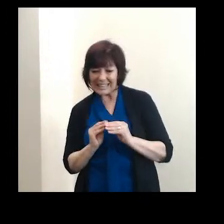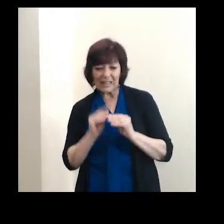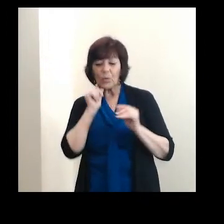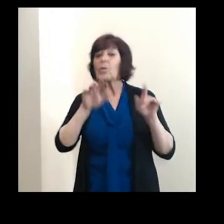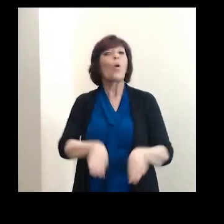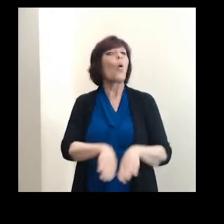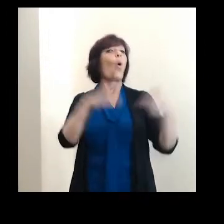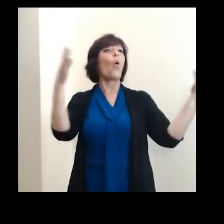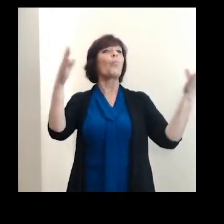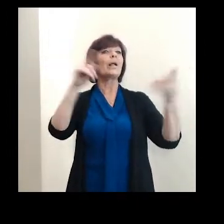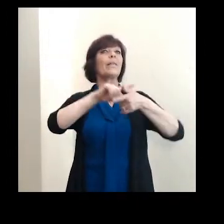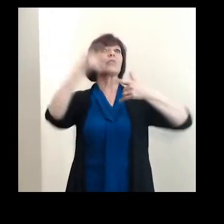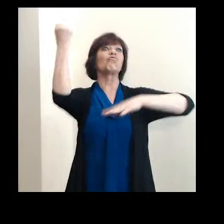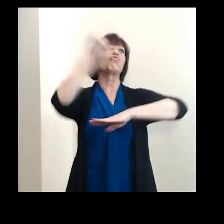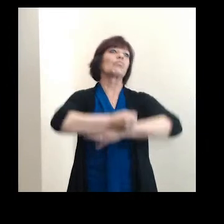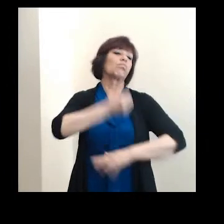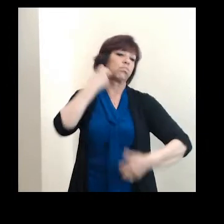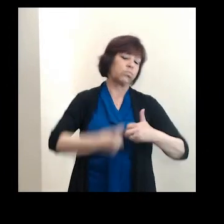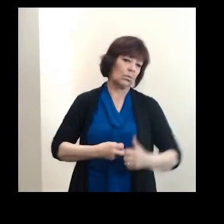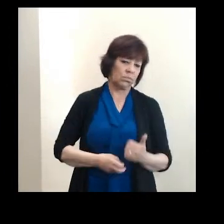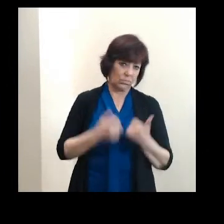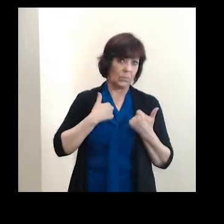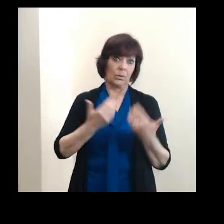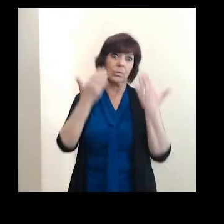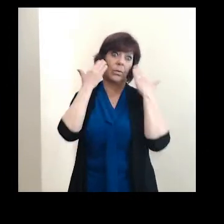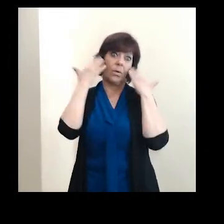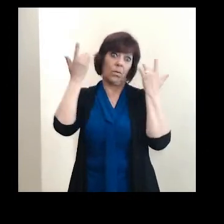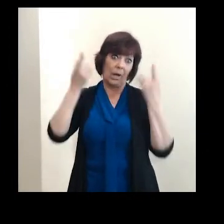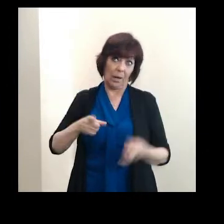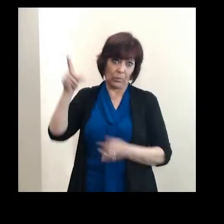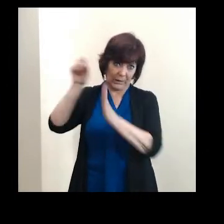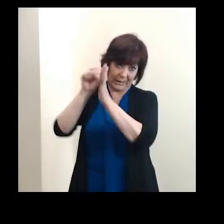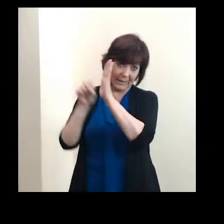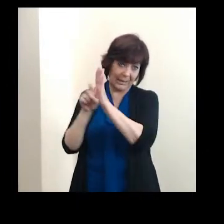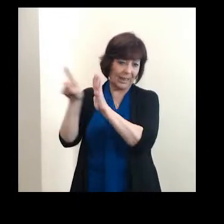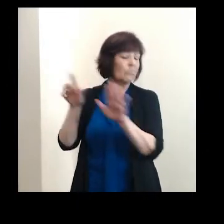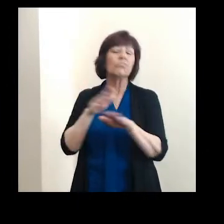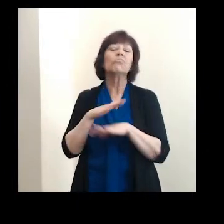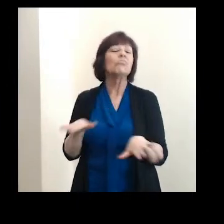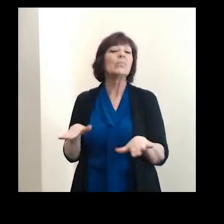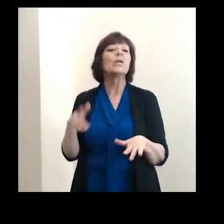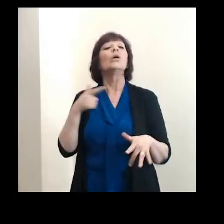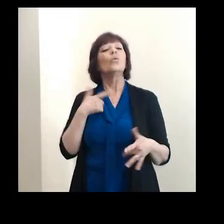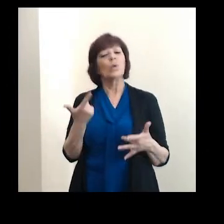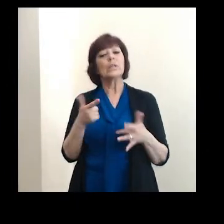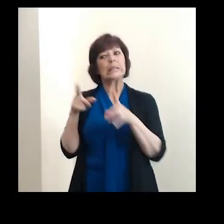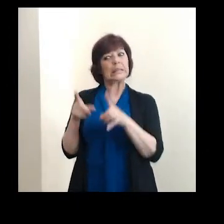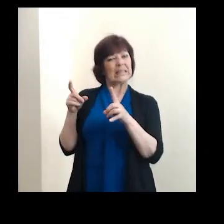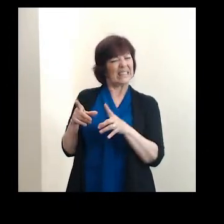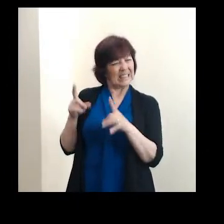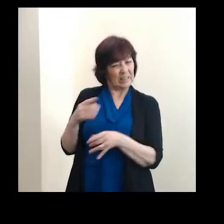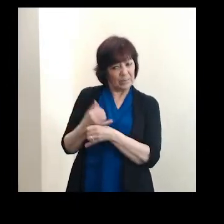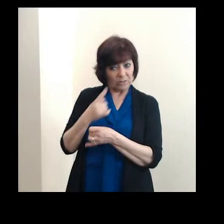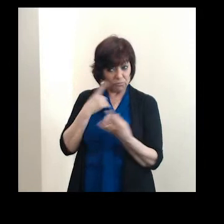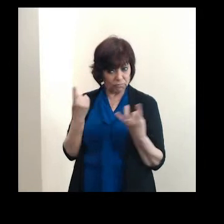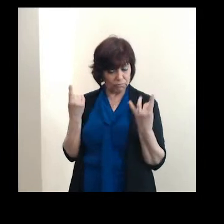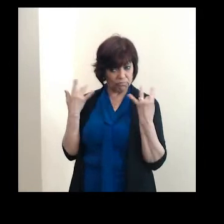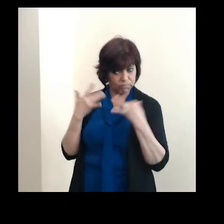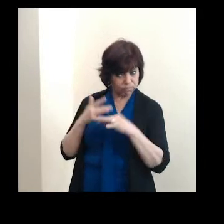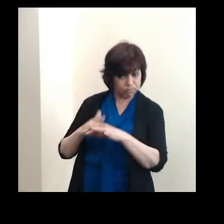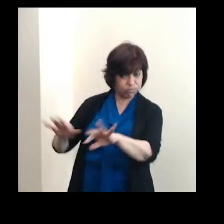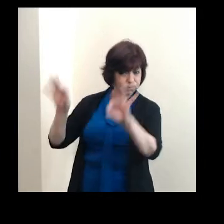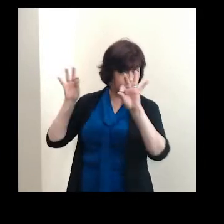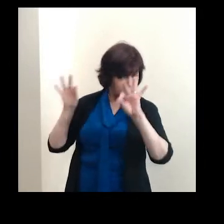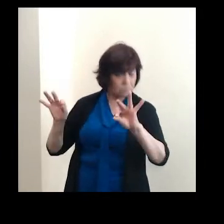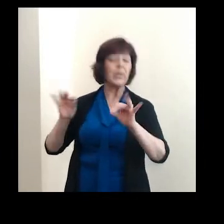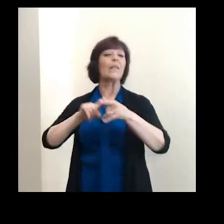it up to the world and have it crash. We know what happened when the state system did that. So we are doing beta testing right now, and if things go well, it will be